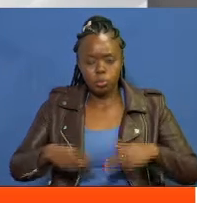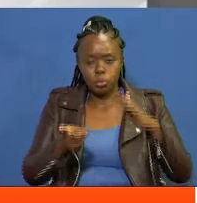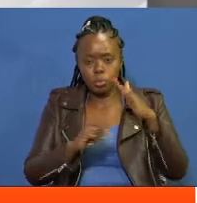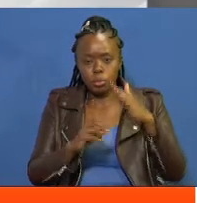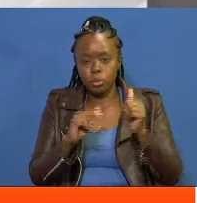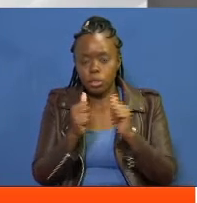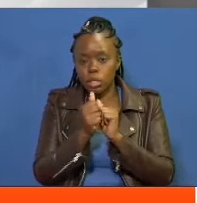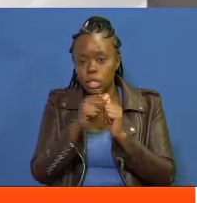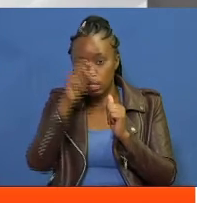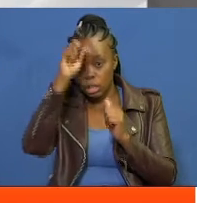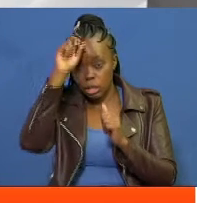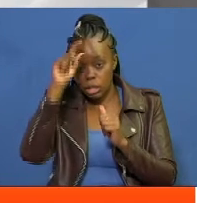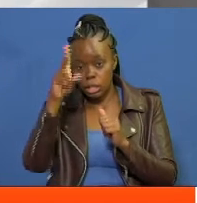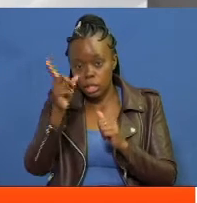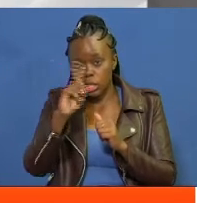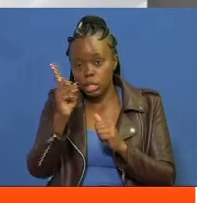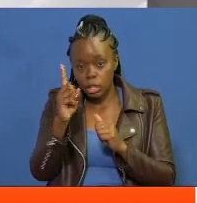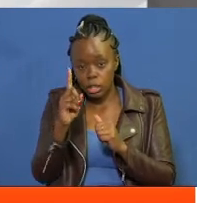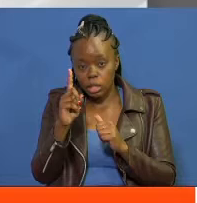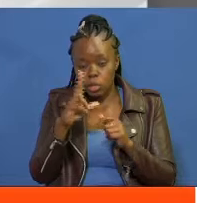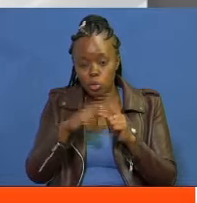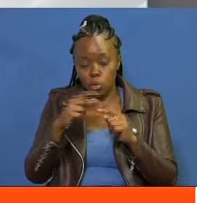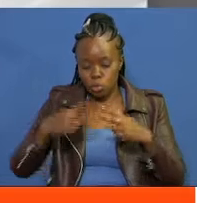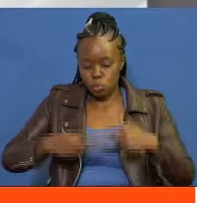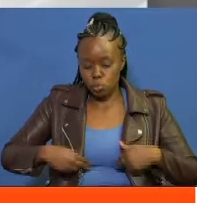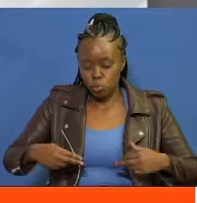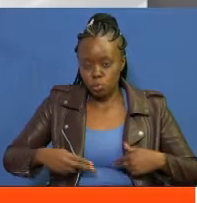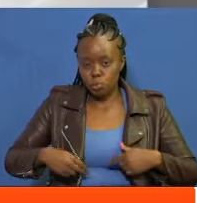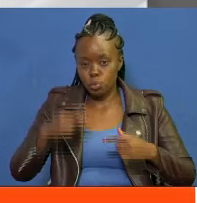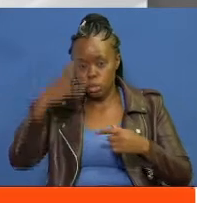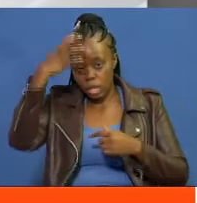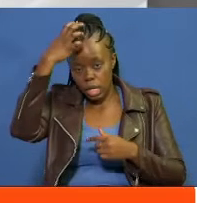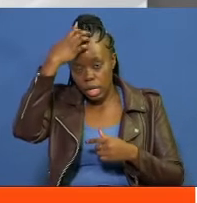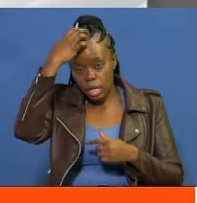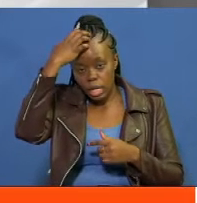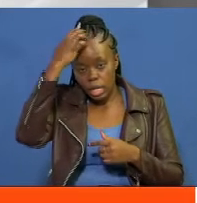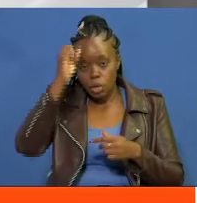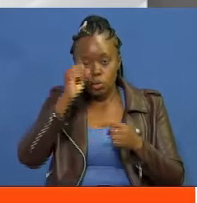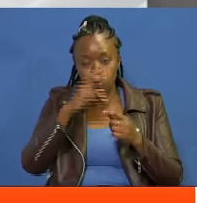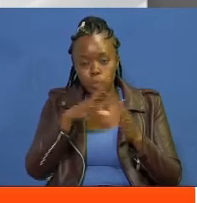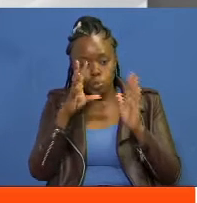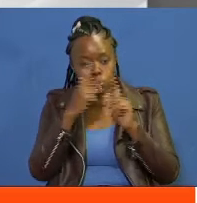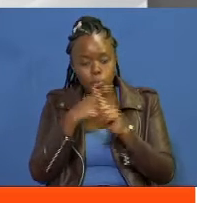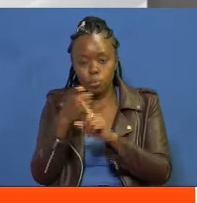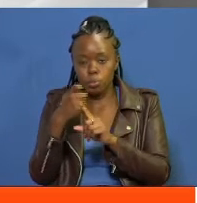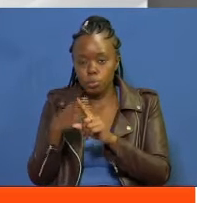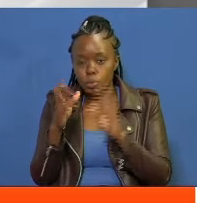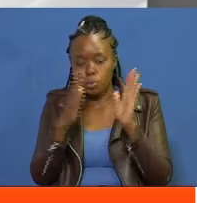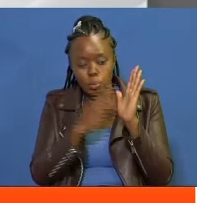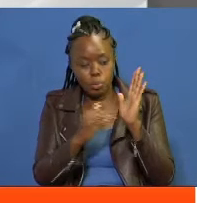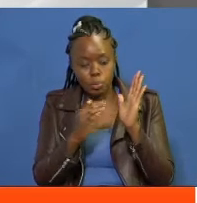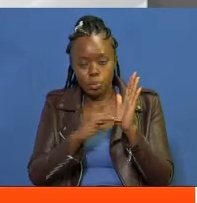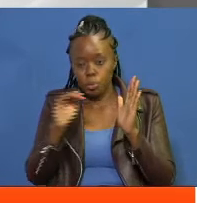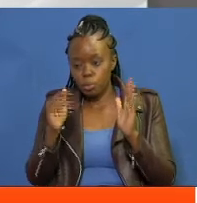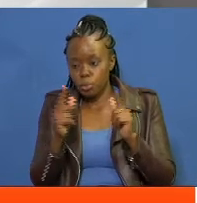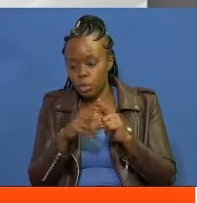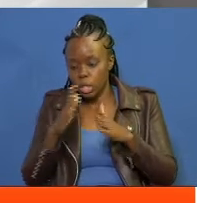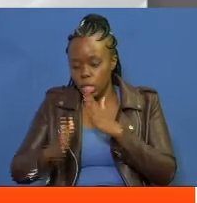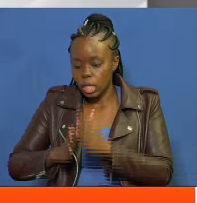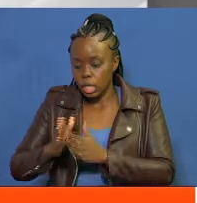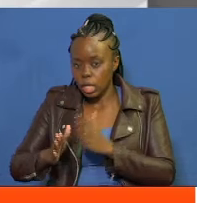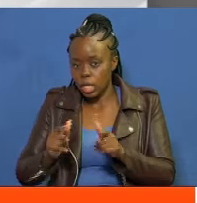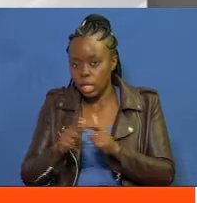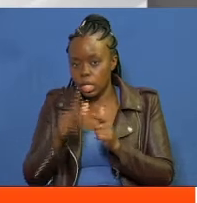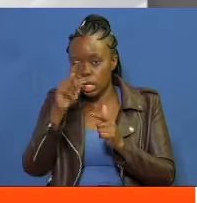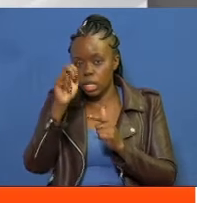of Kiambu, Nairobi, Kajiado, Lamu, Makueni, Murang'a, Nyandarua,